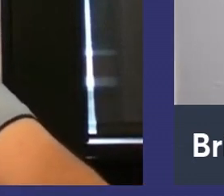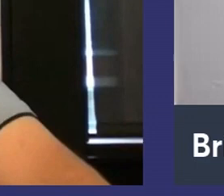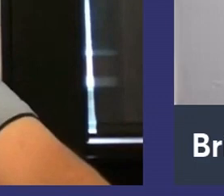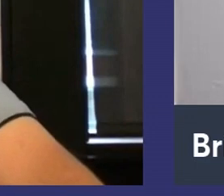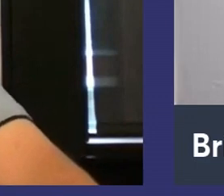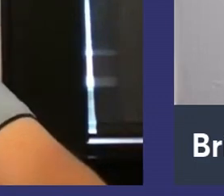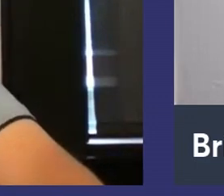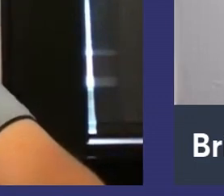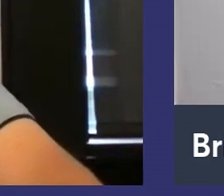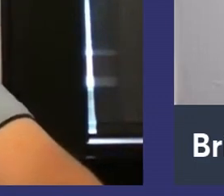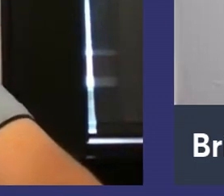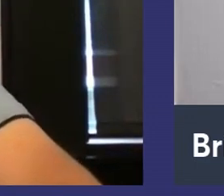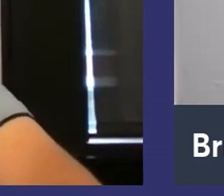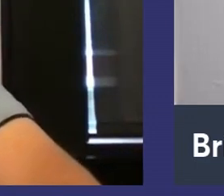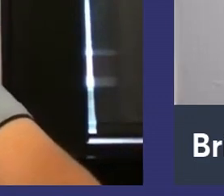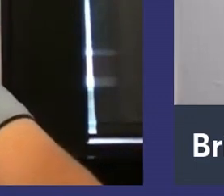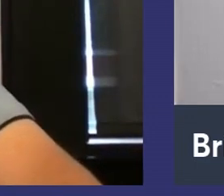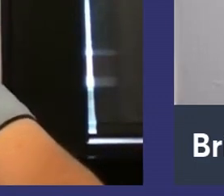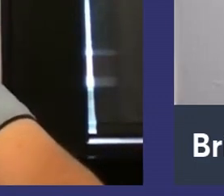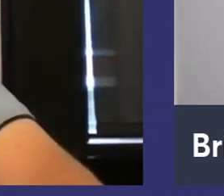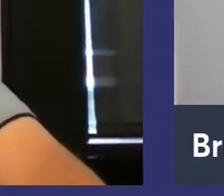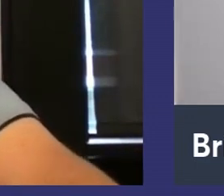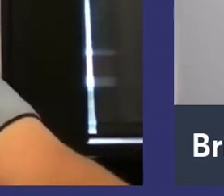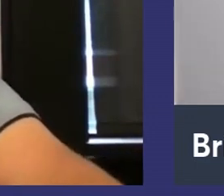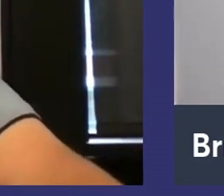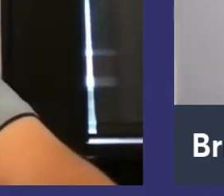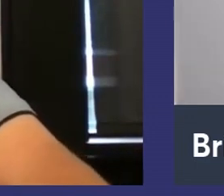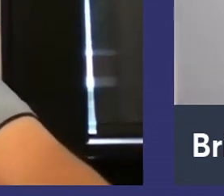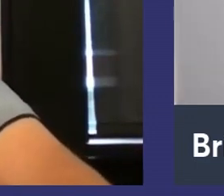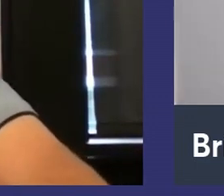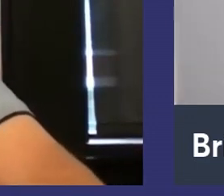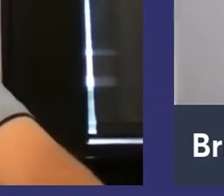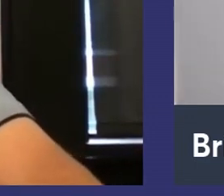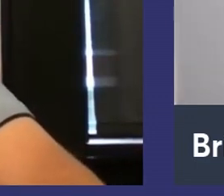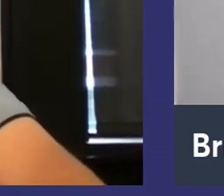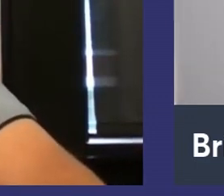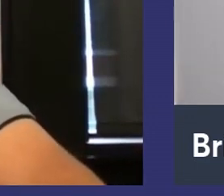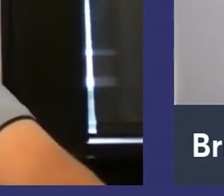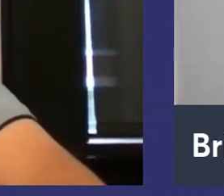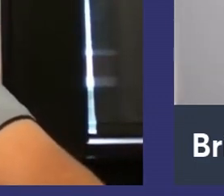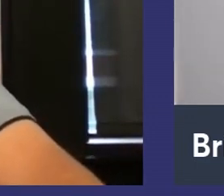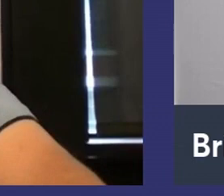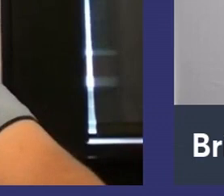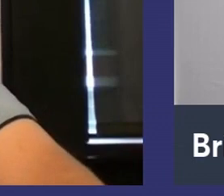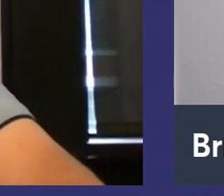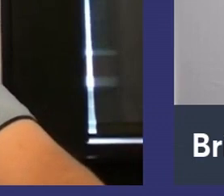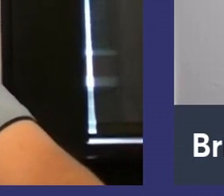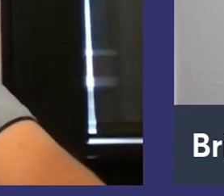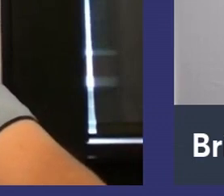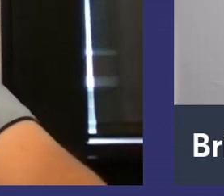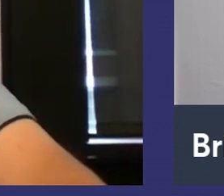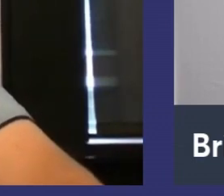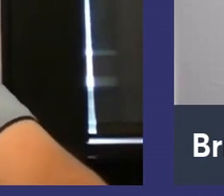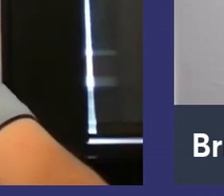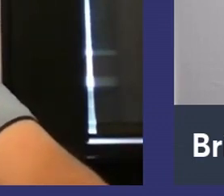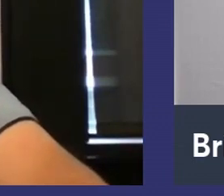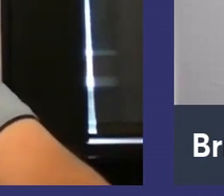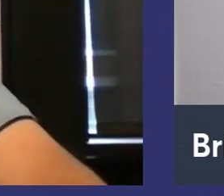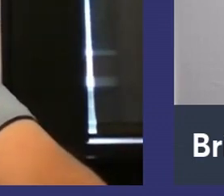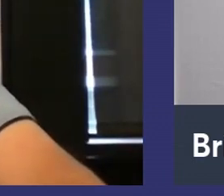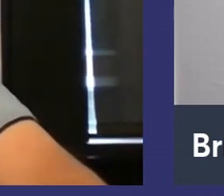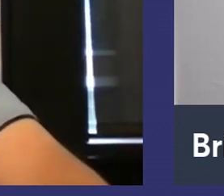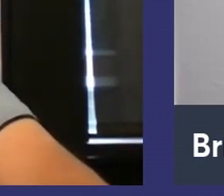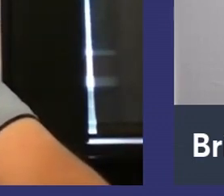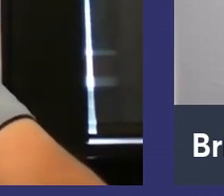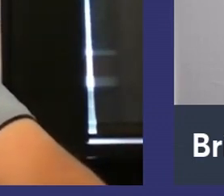2 months for 750 hours per month for free, and up to 20 gigabytes of data written, right? That's our other dimension